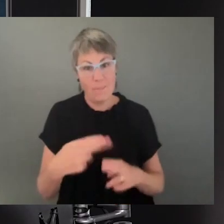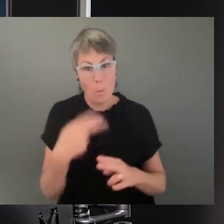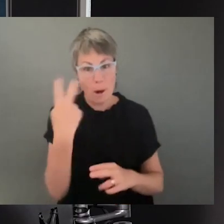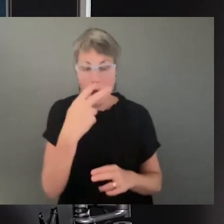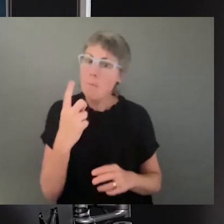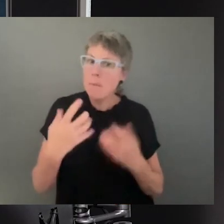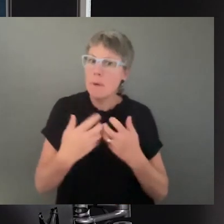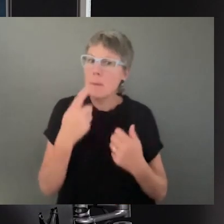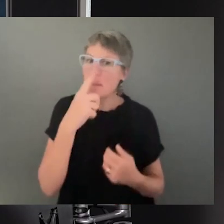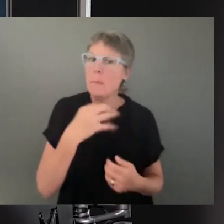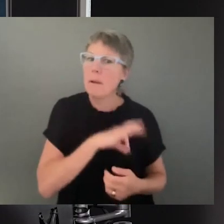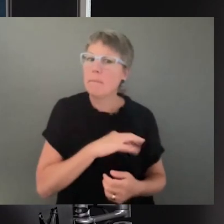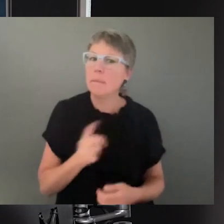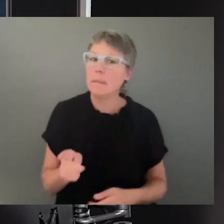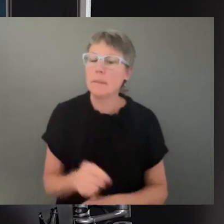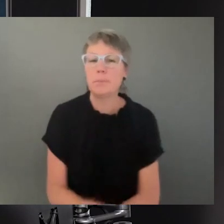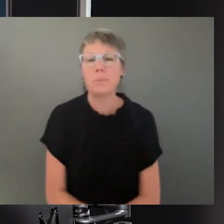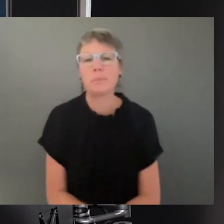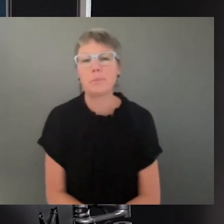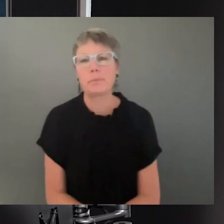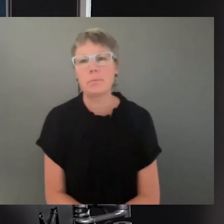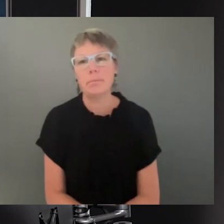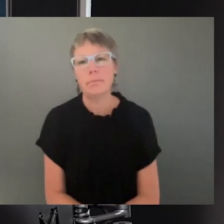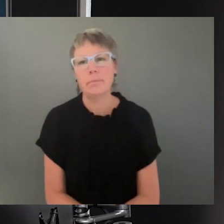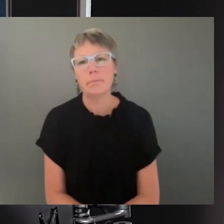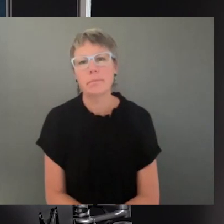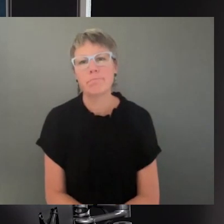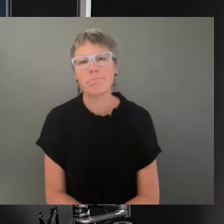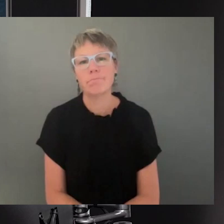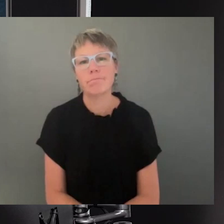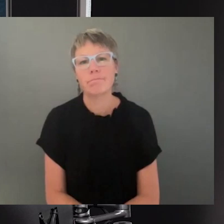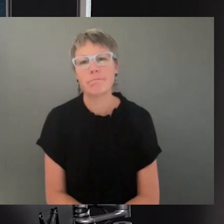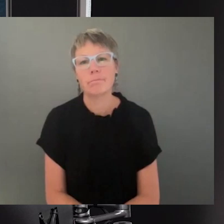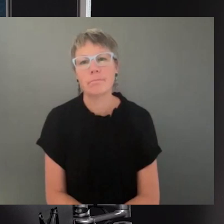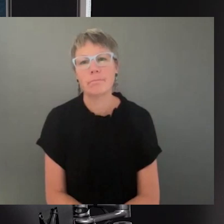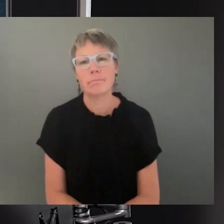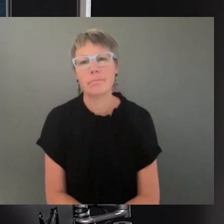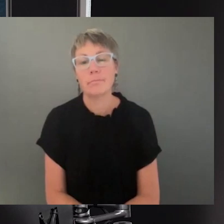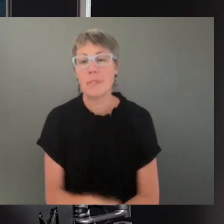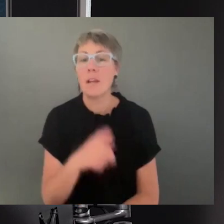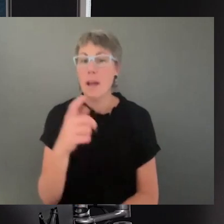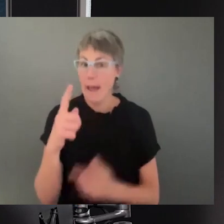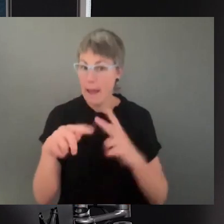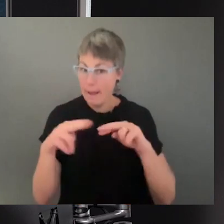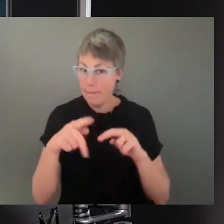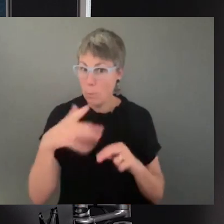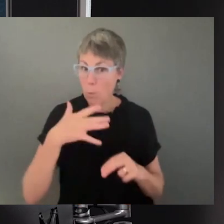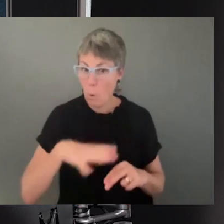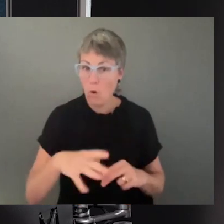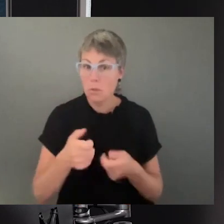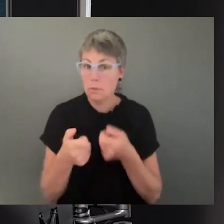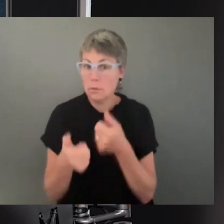use for multiple opportunities. It is great to see, and I'm going to give you that number once again if you've